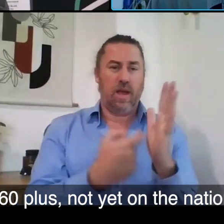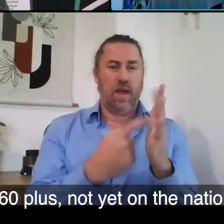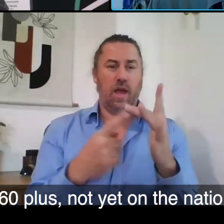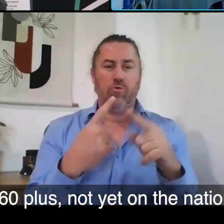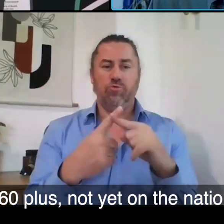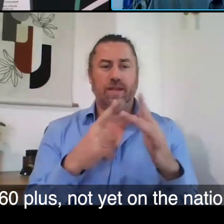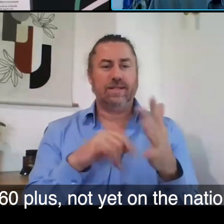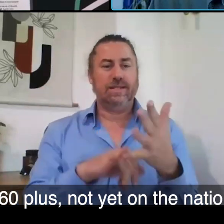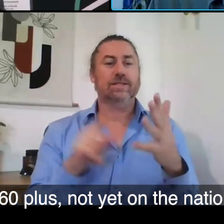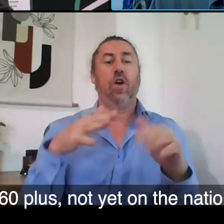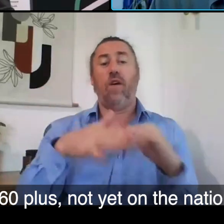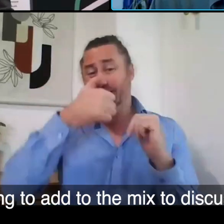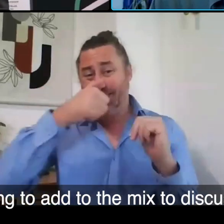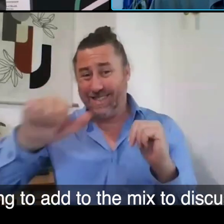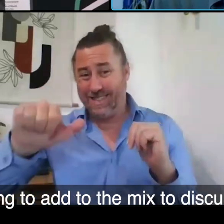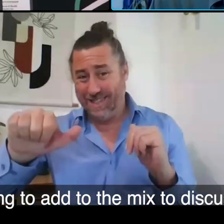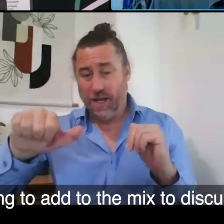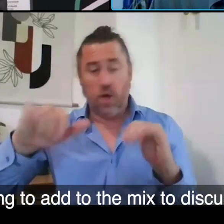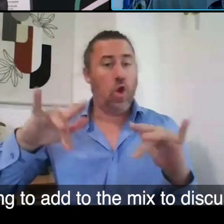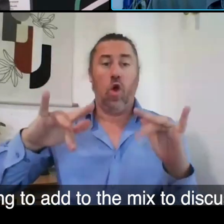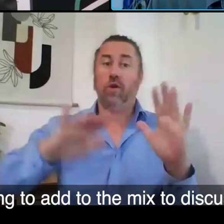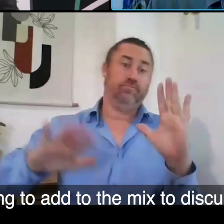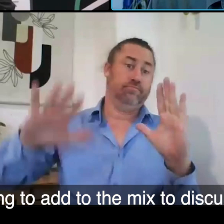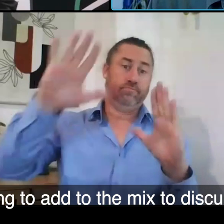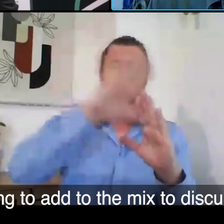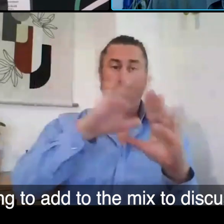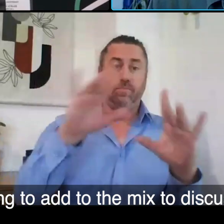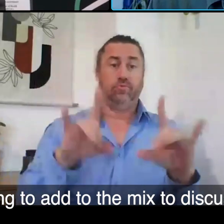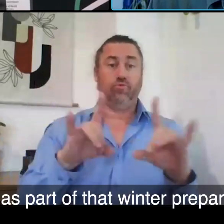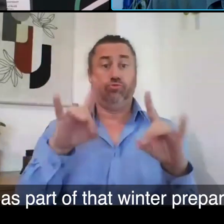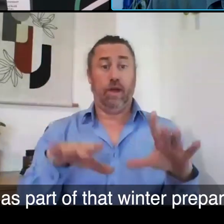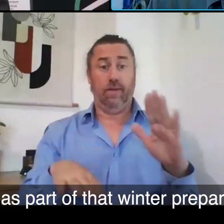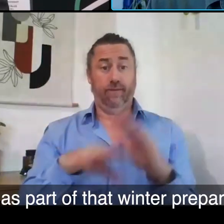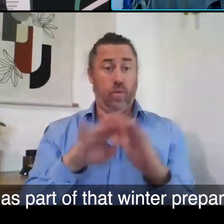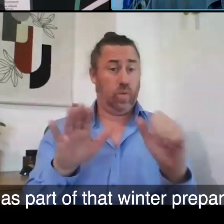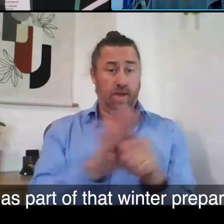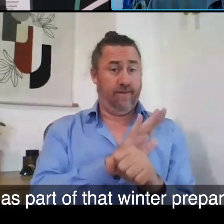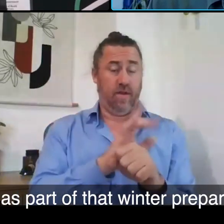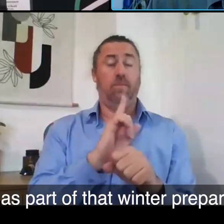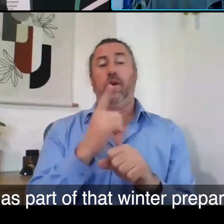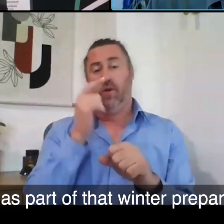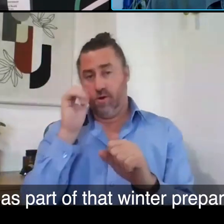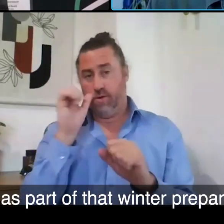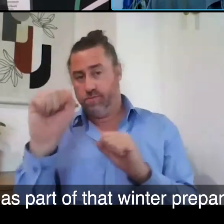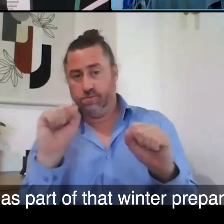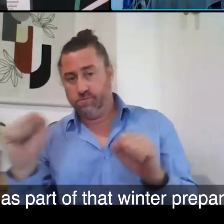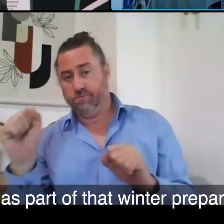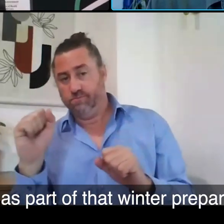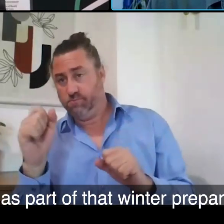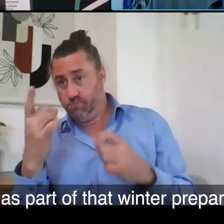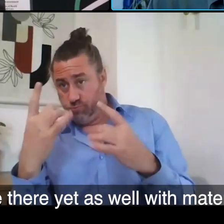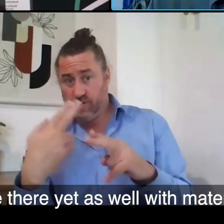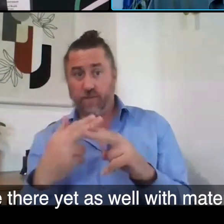for 60 plus, not yet on a national program, but something to add to the mix to discuss with your patients as part of that winter